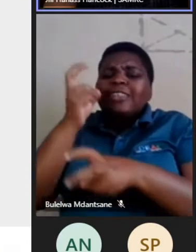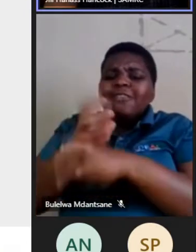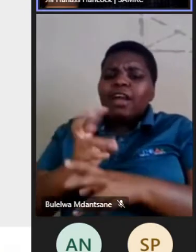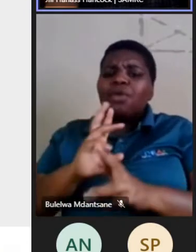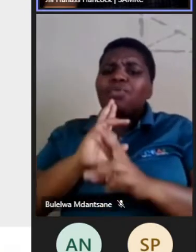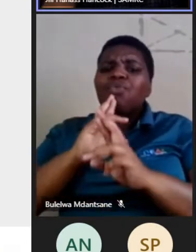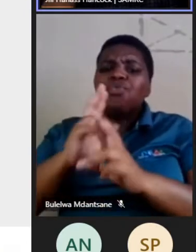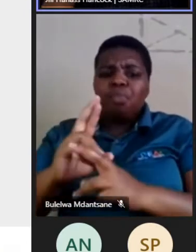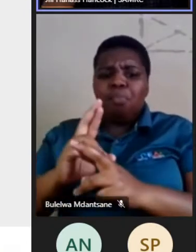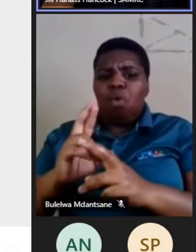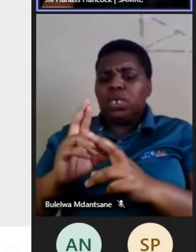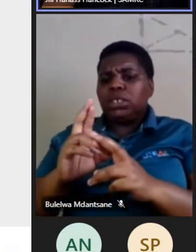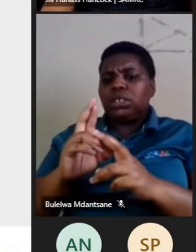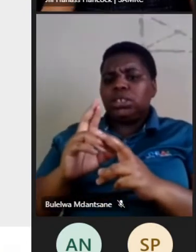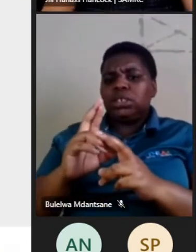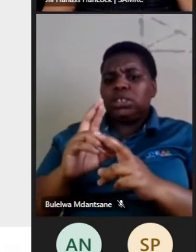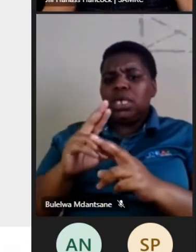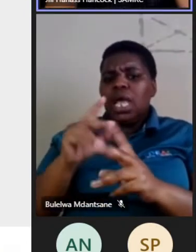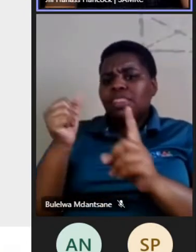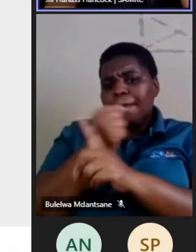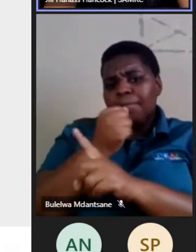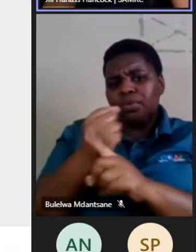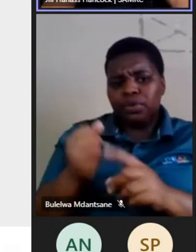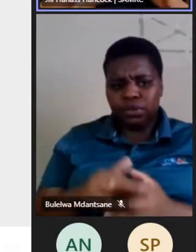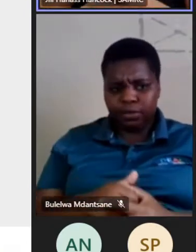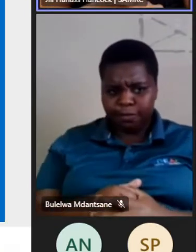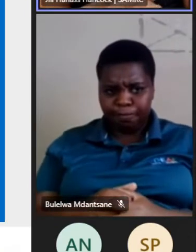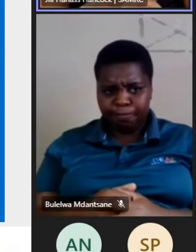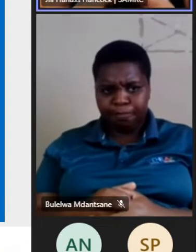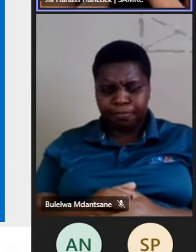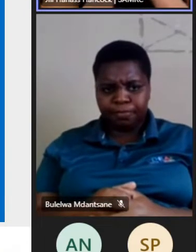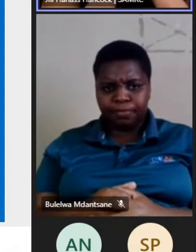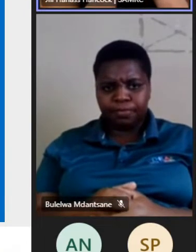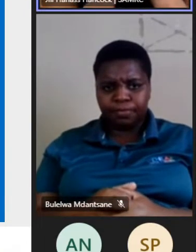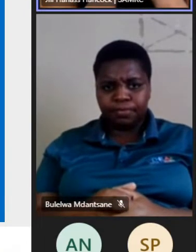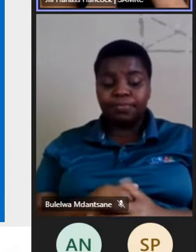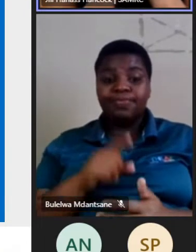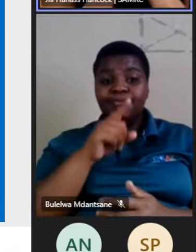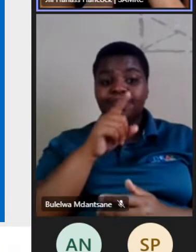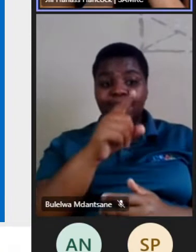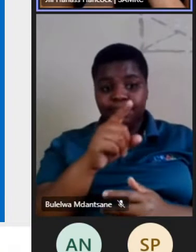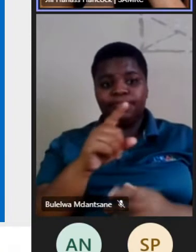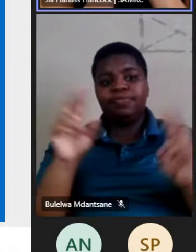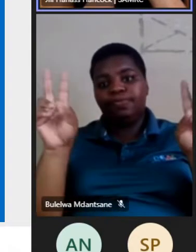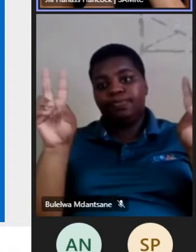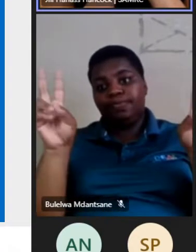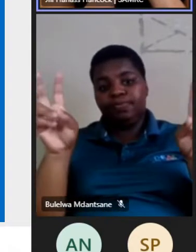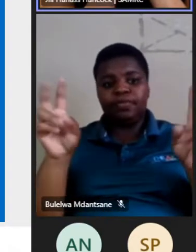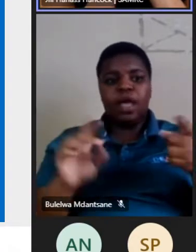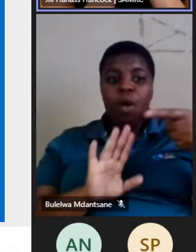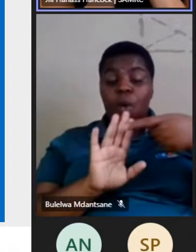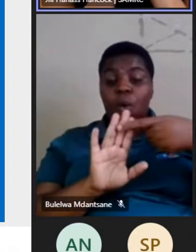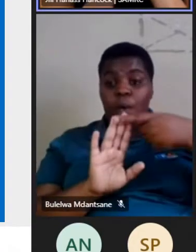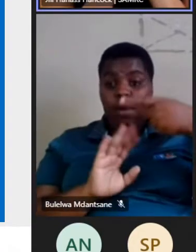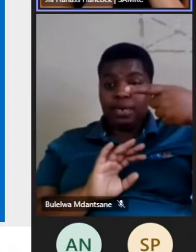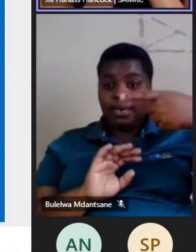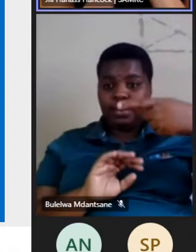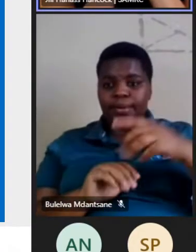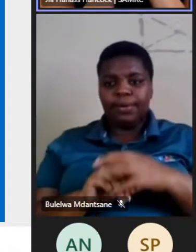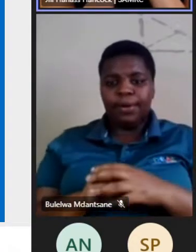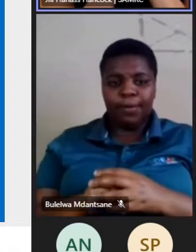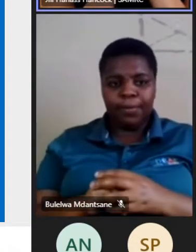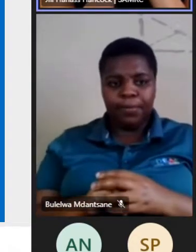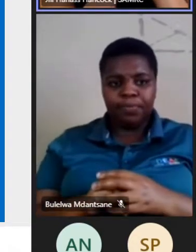or took simply the blame. And here are some quotes. So the first one is referring to